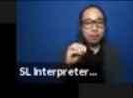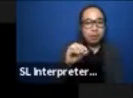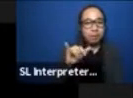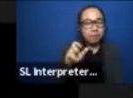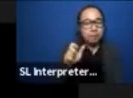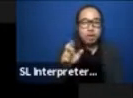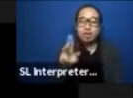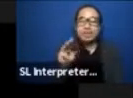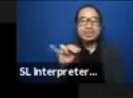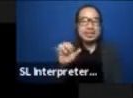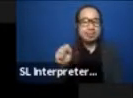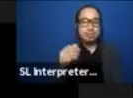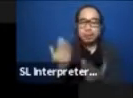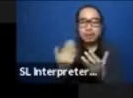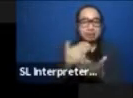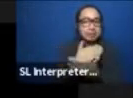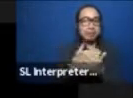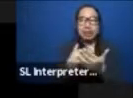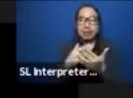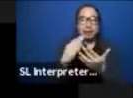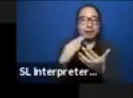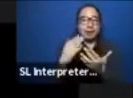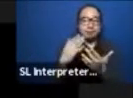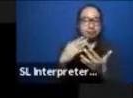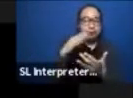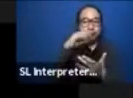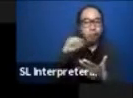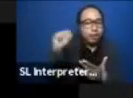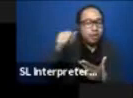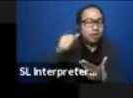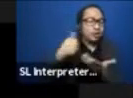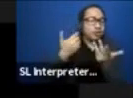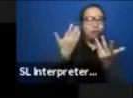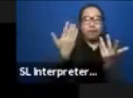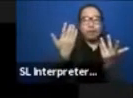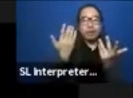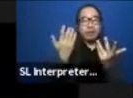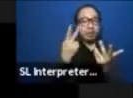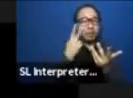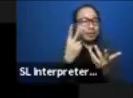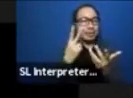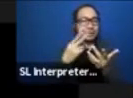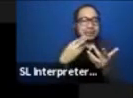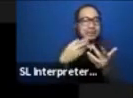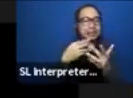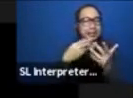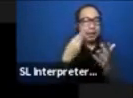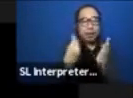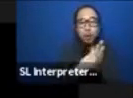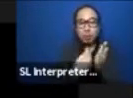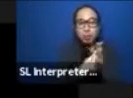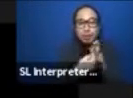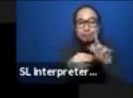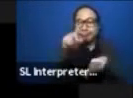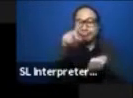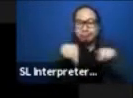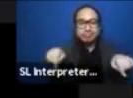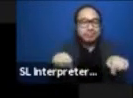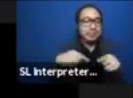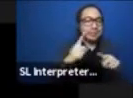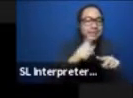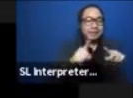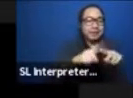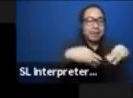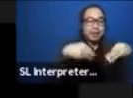or some seniors in school, the economies of different kinds of videos that and the shops that